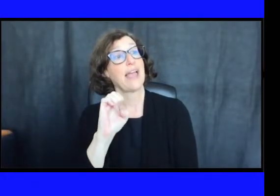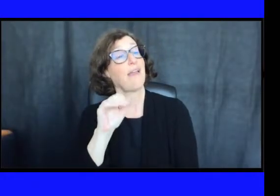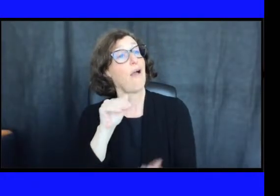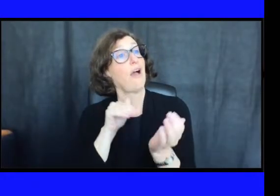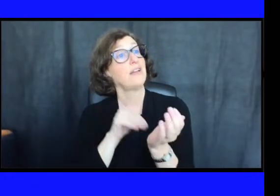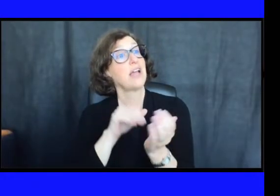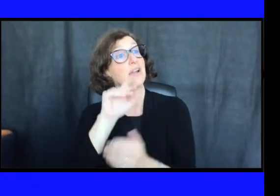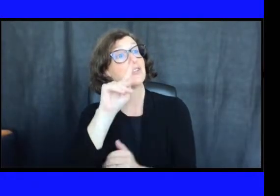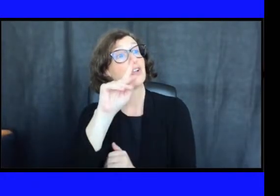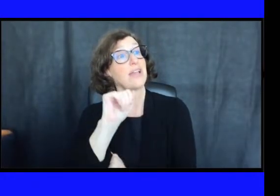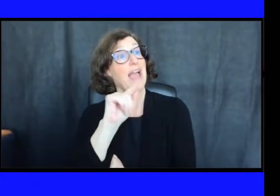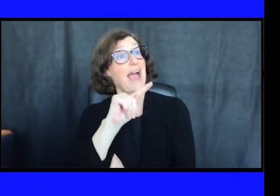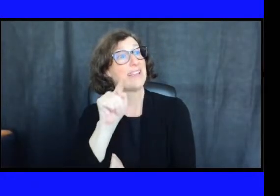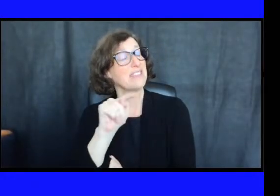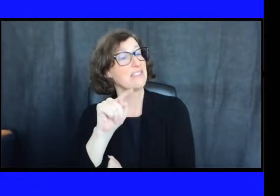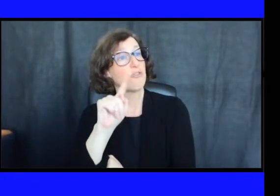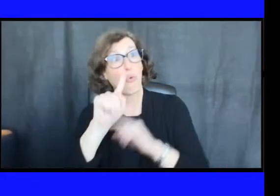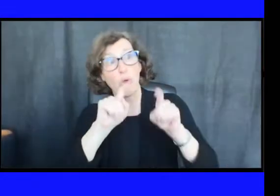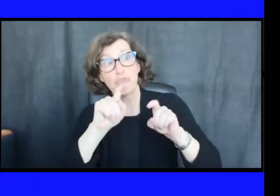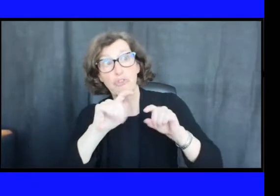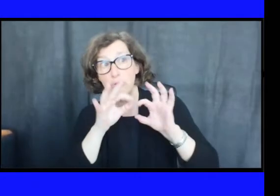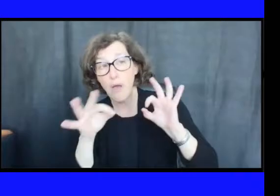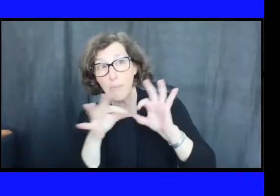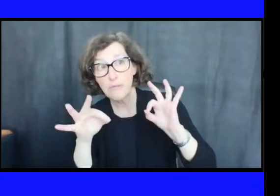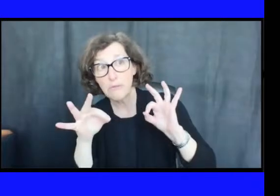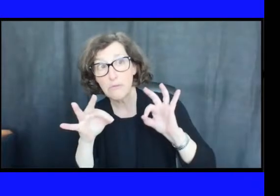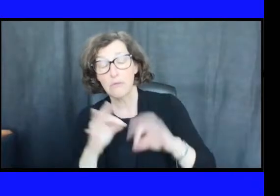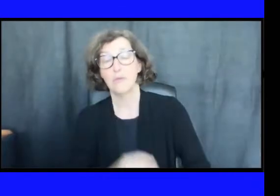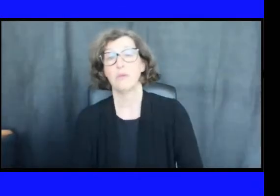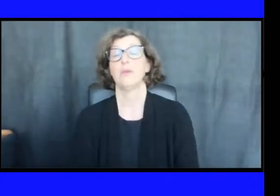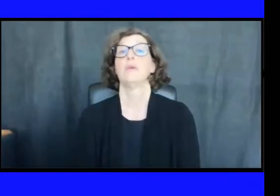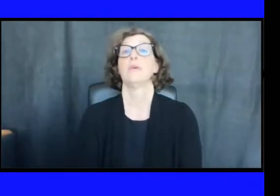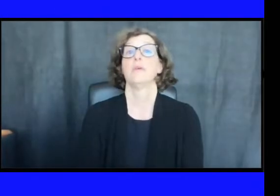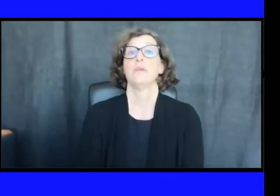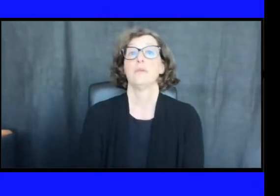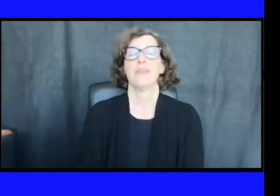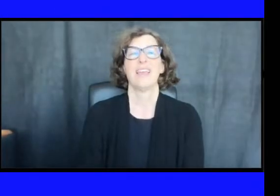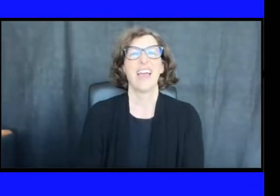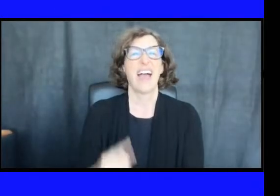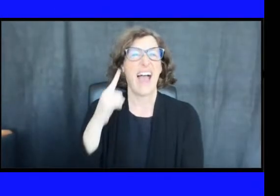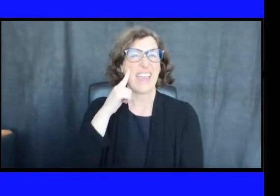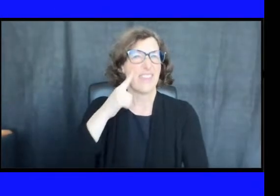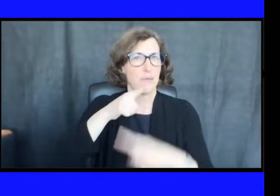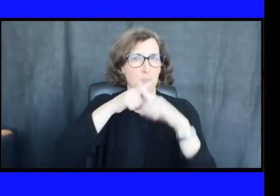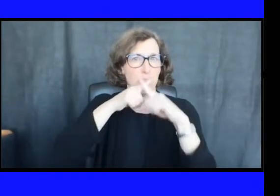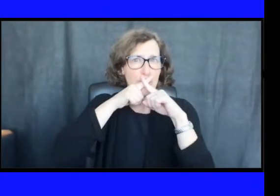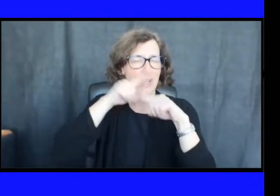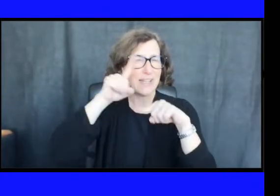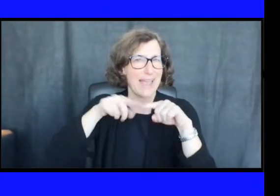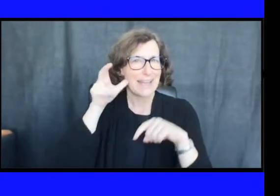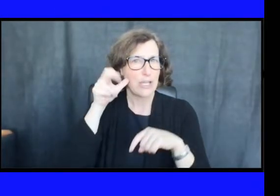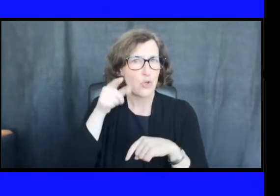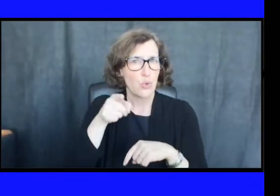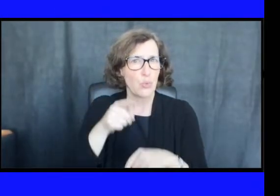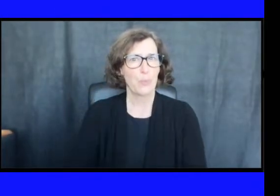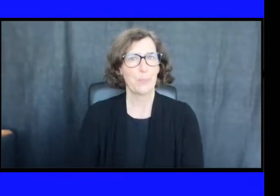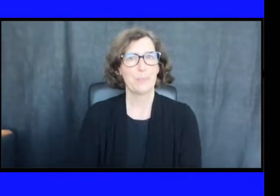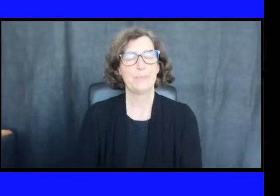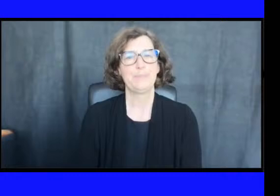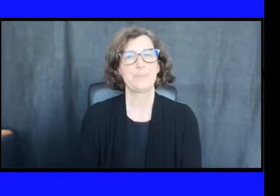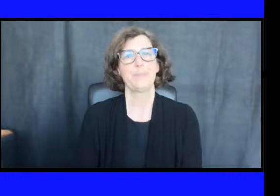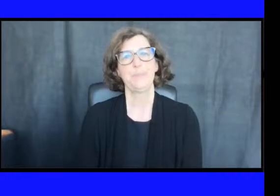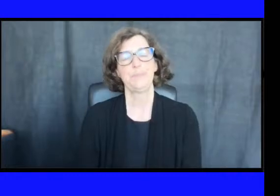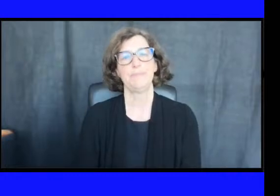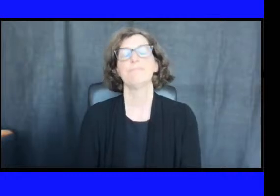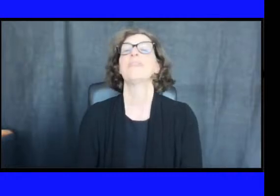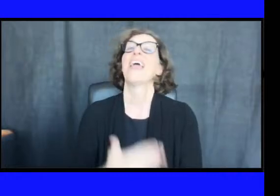Sally. I will agree with all the other members. Incredible work and definitely making Health and Hospital